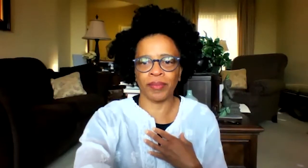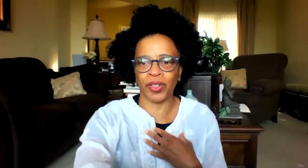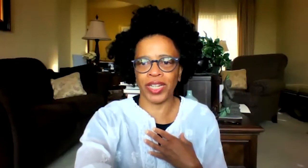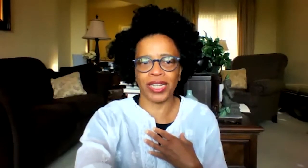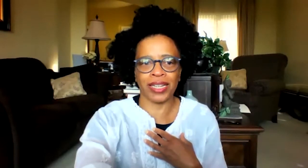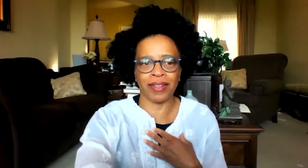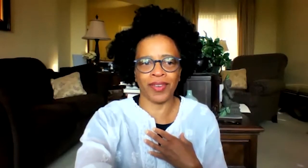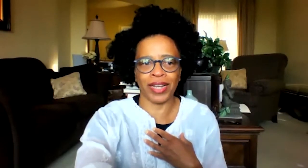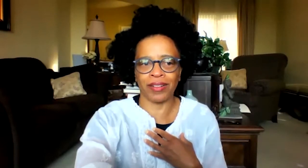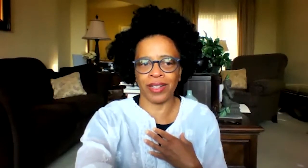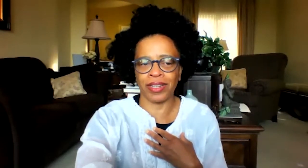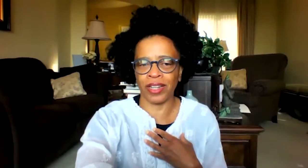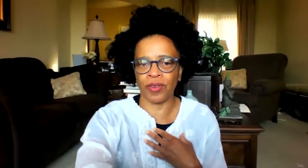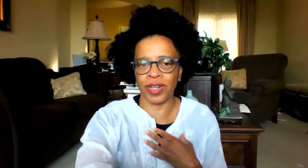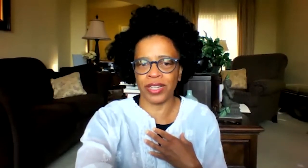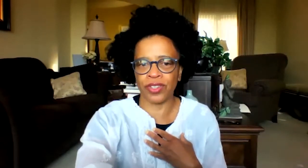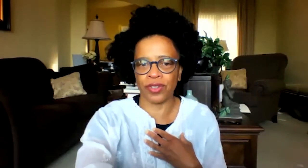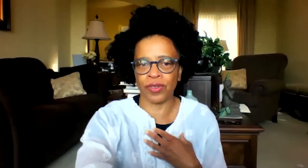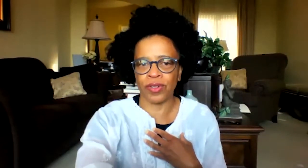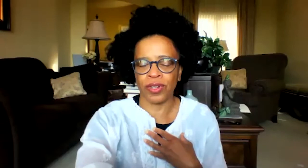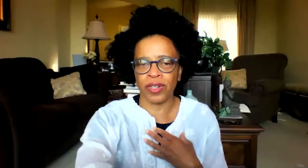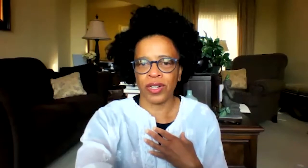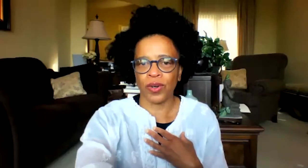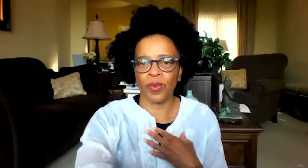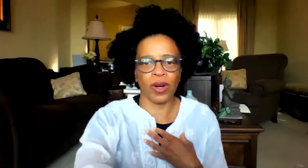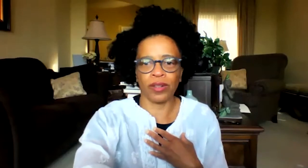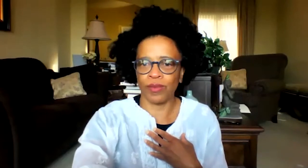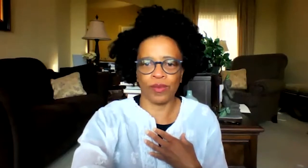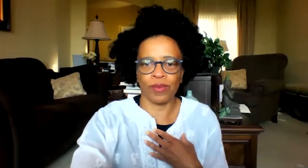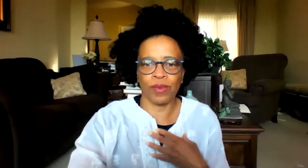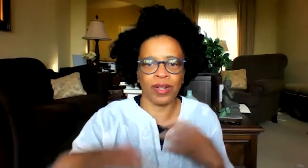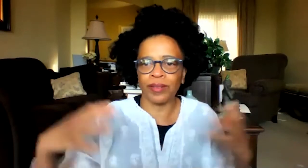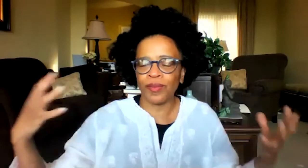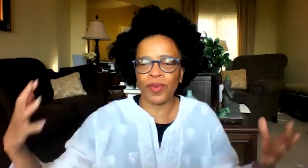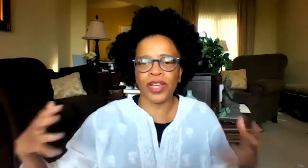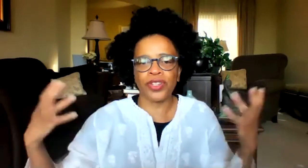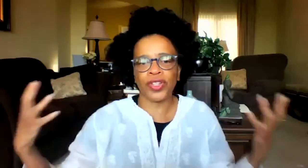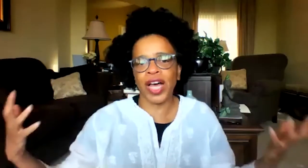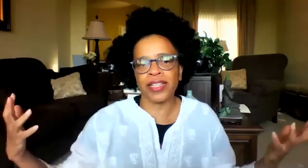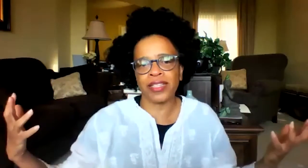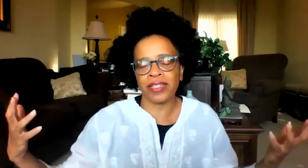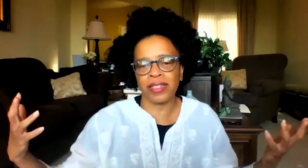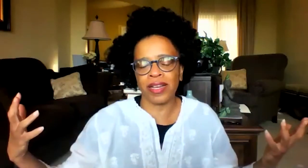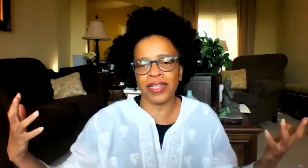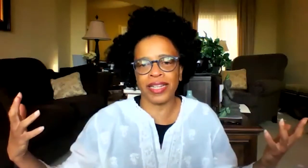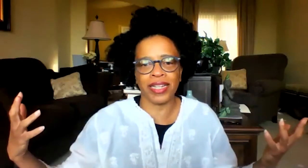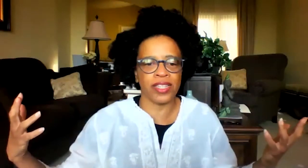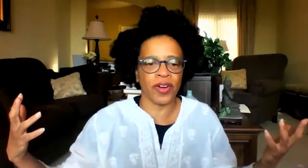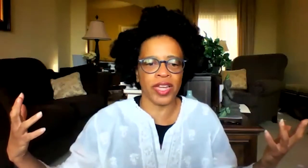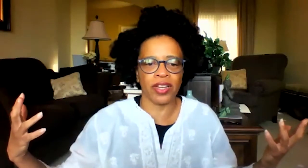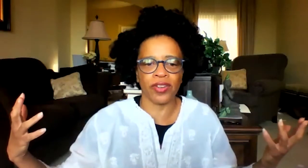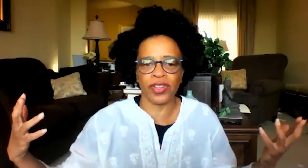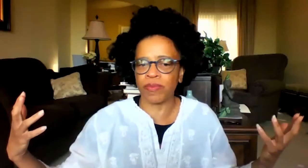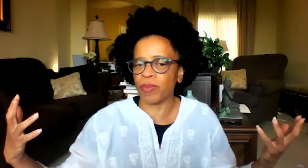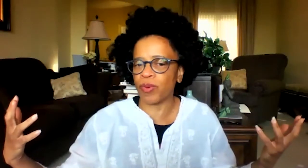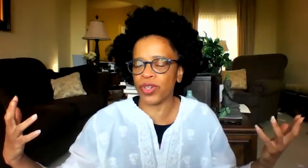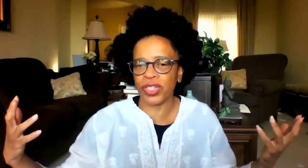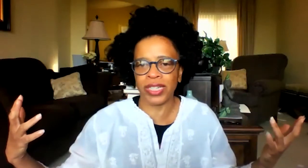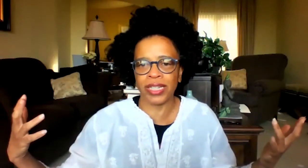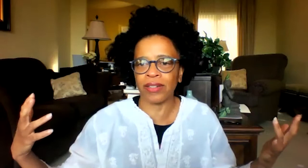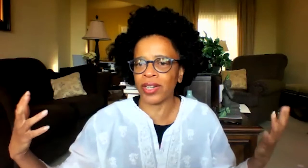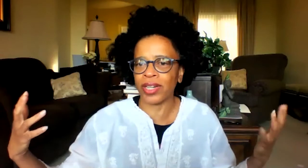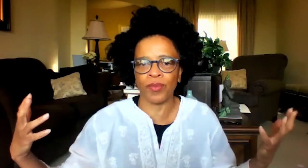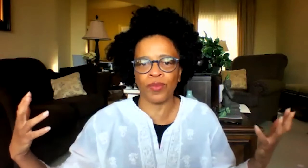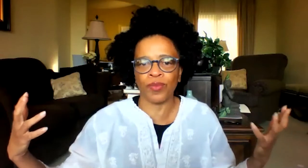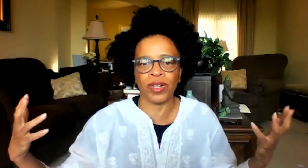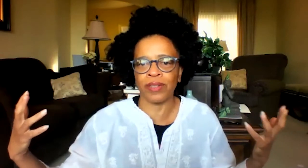this community and invite an inquiry into what racialized identities are here